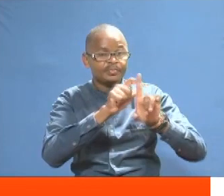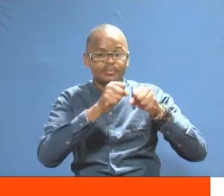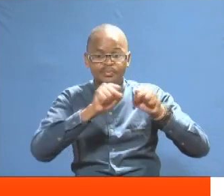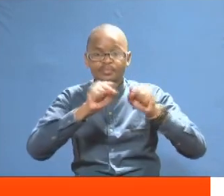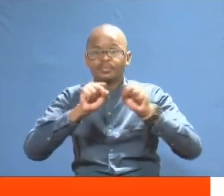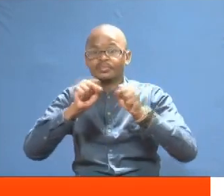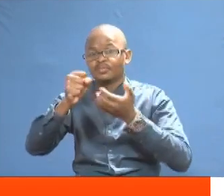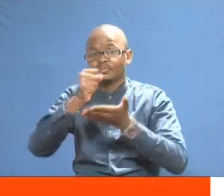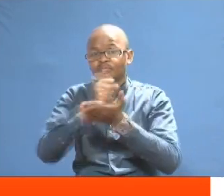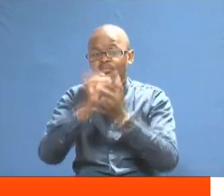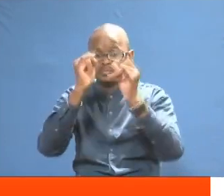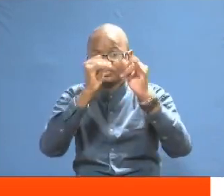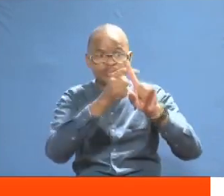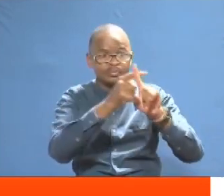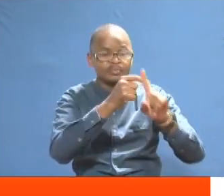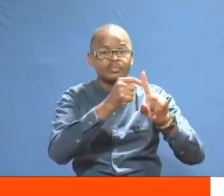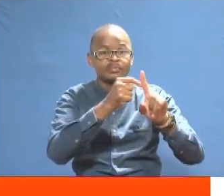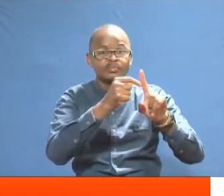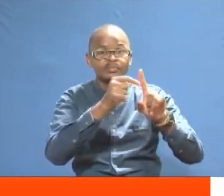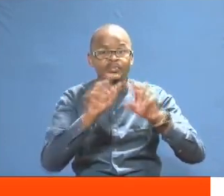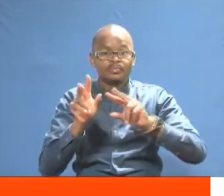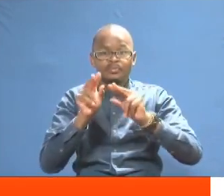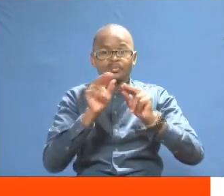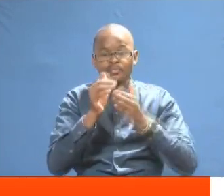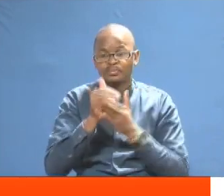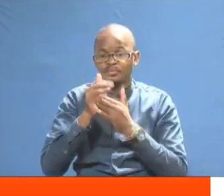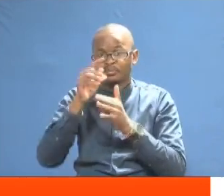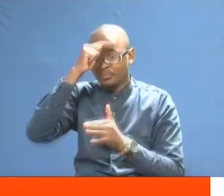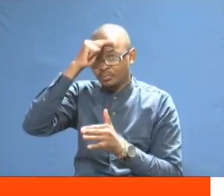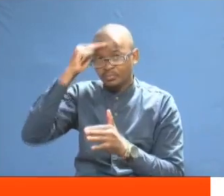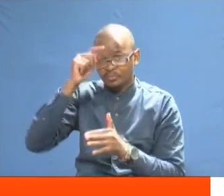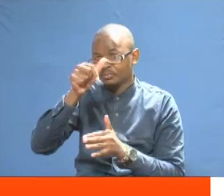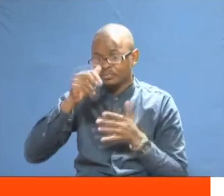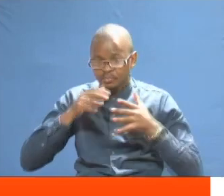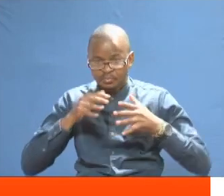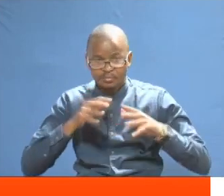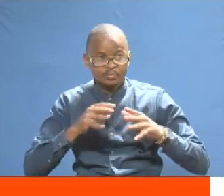border to office individuals, from ordinary wananchi to leaders. Because the other people